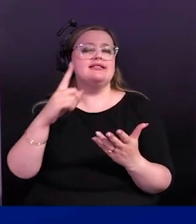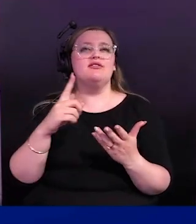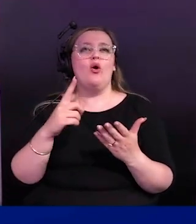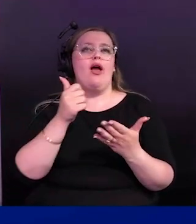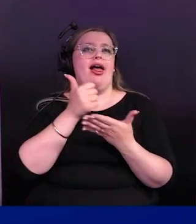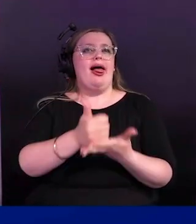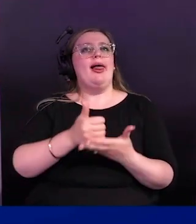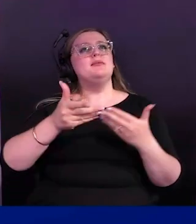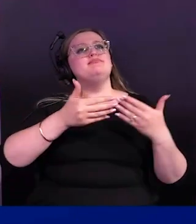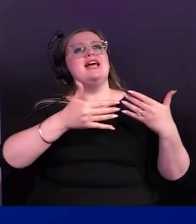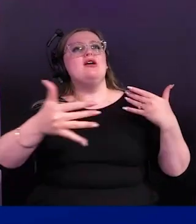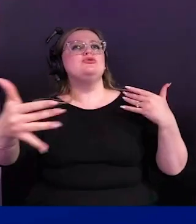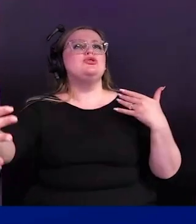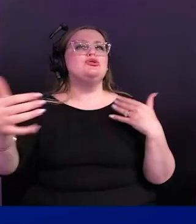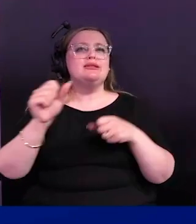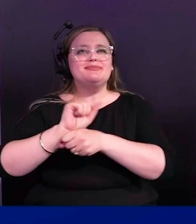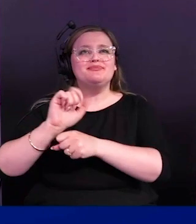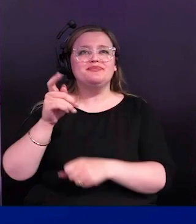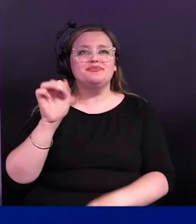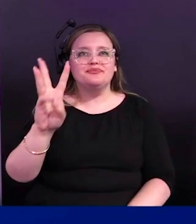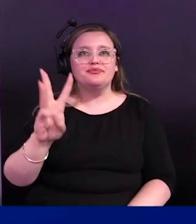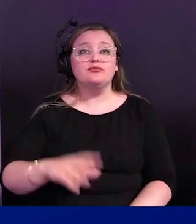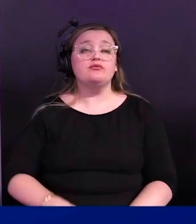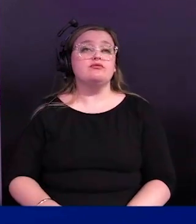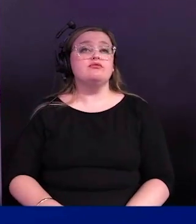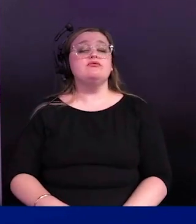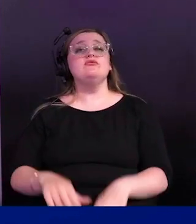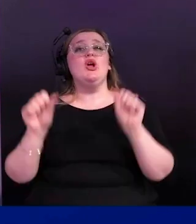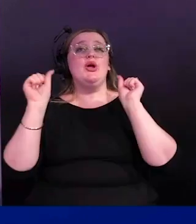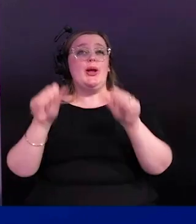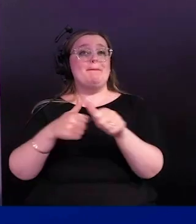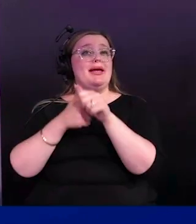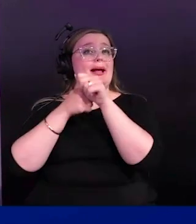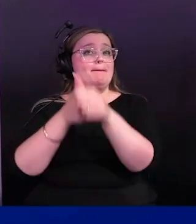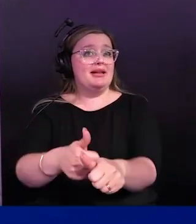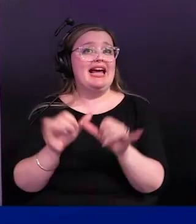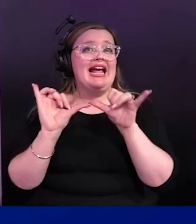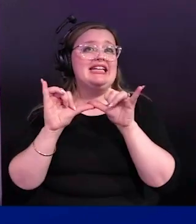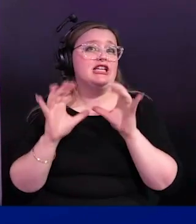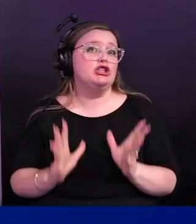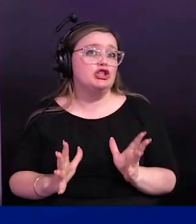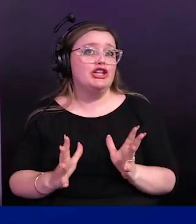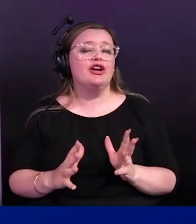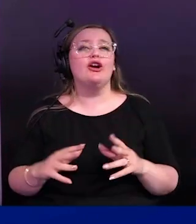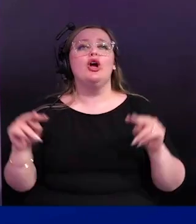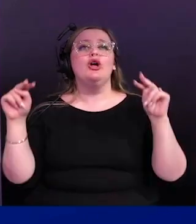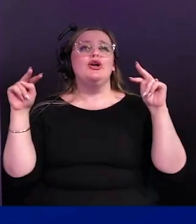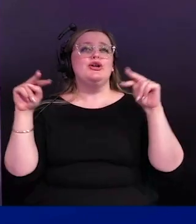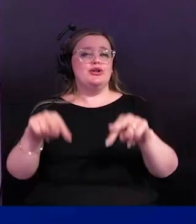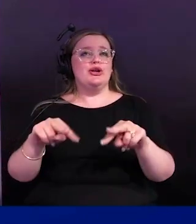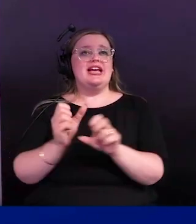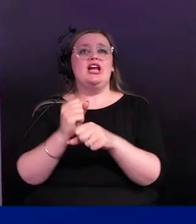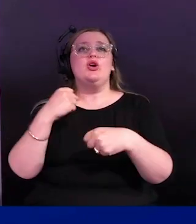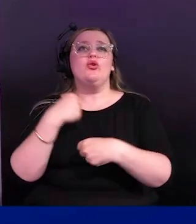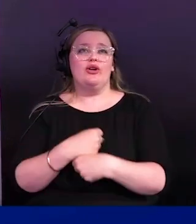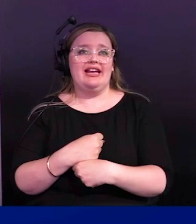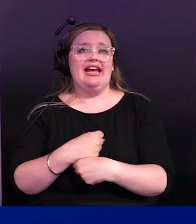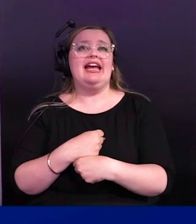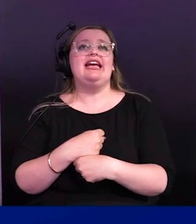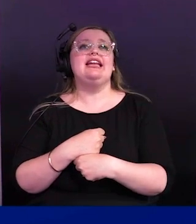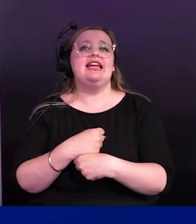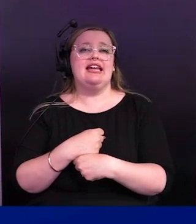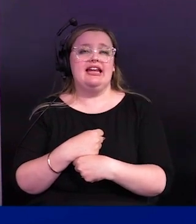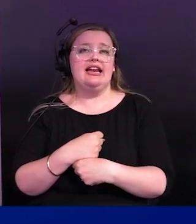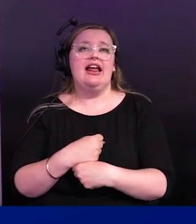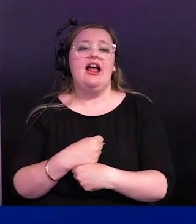workflows. So you could be a compliance engineer who is looking at creating, or who is trying to track